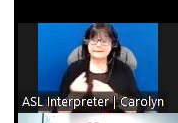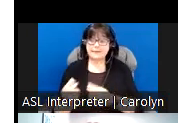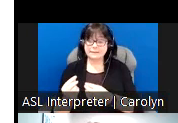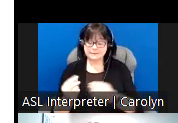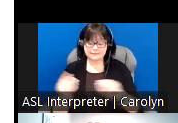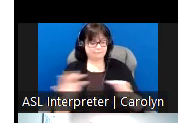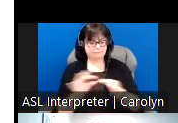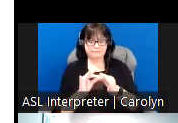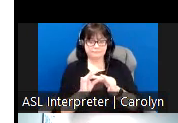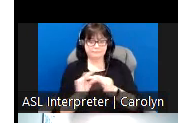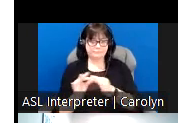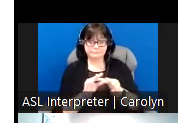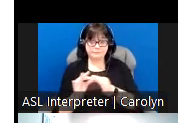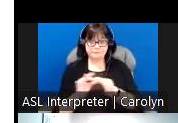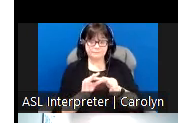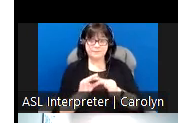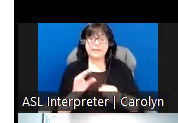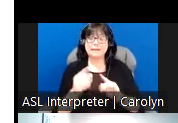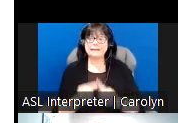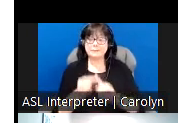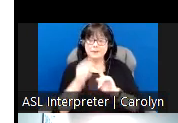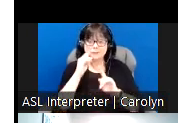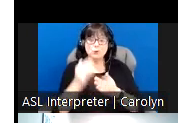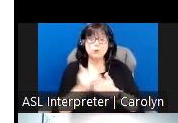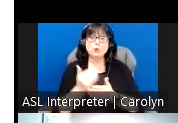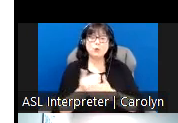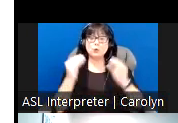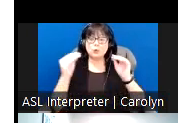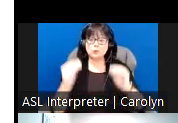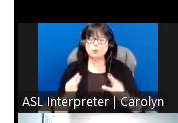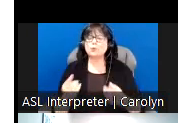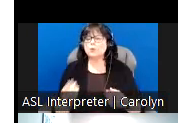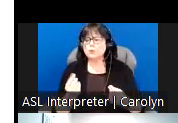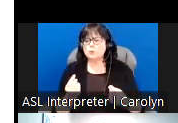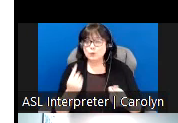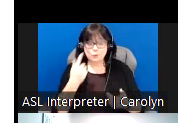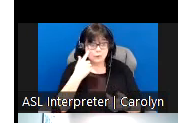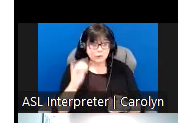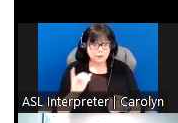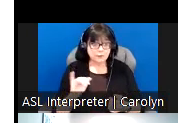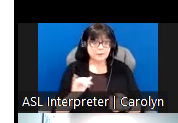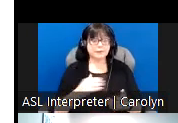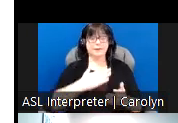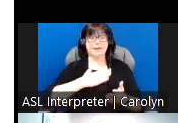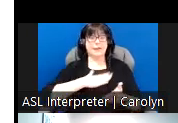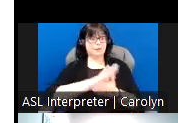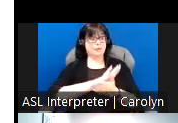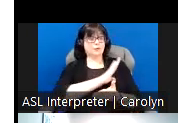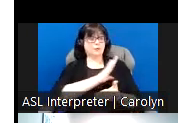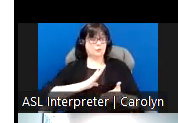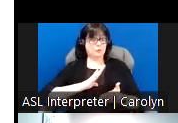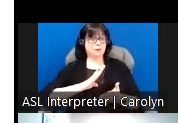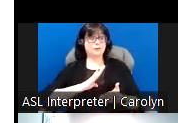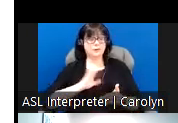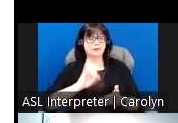new instructors, how does that work? So how do we use it in our school board? Once the initial intake skills assessment